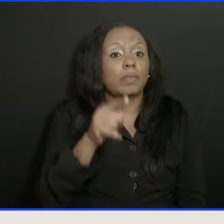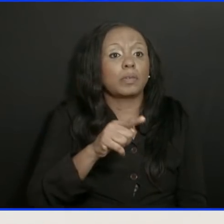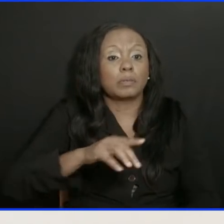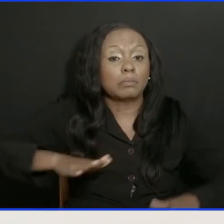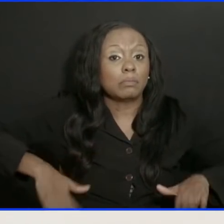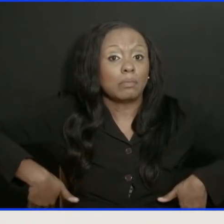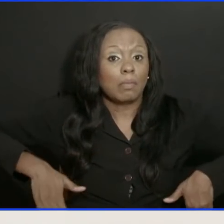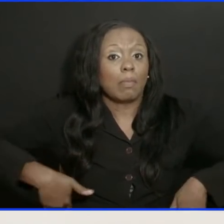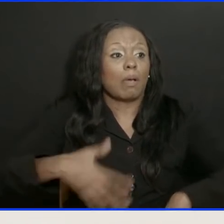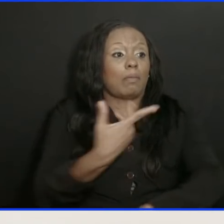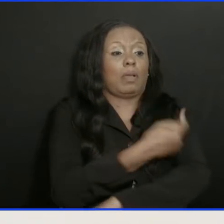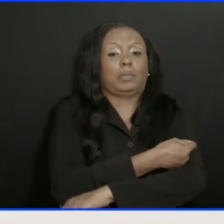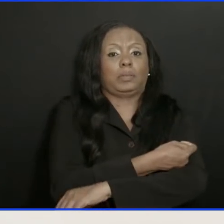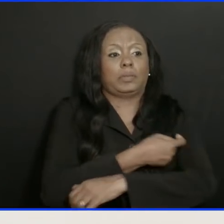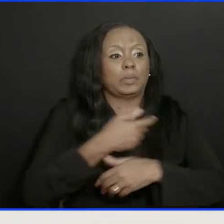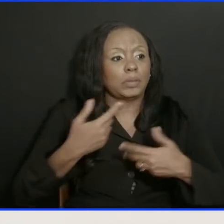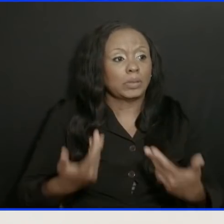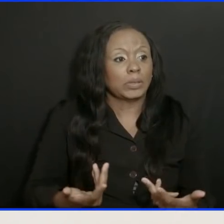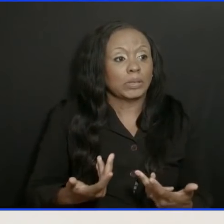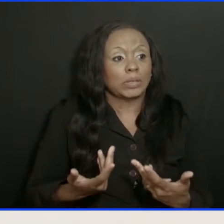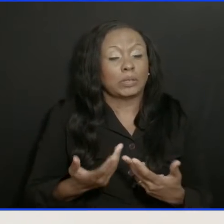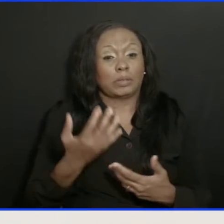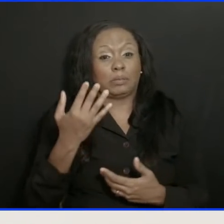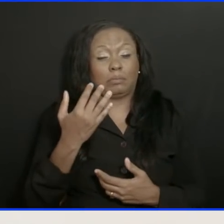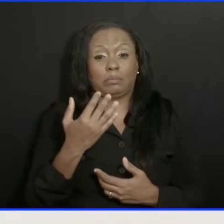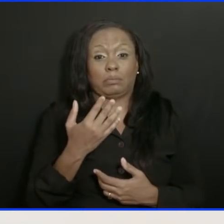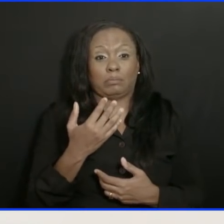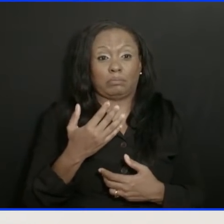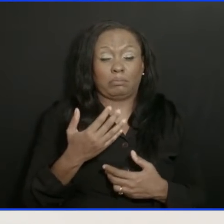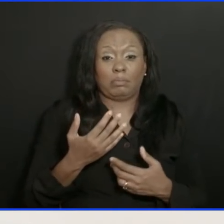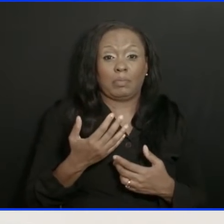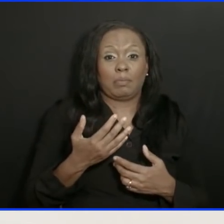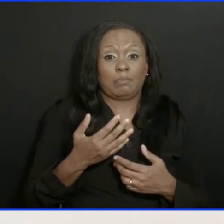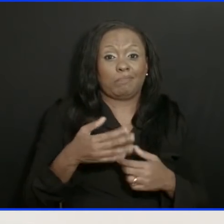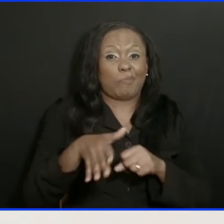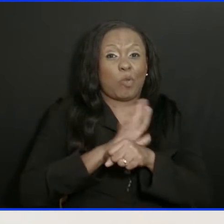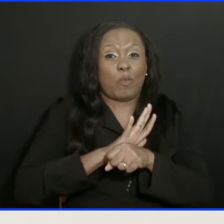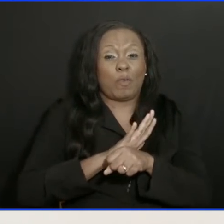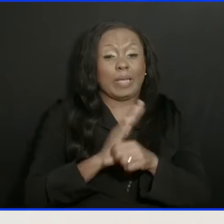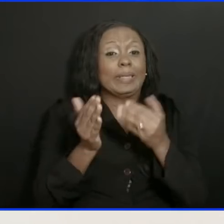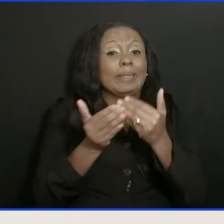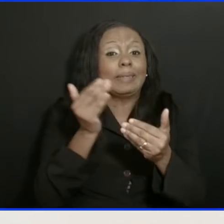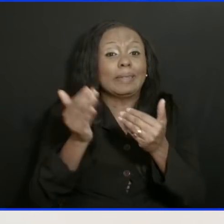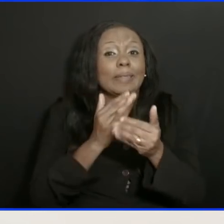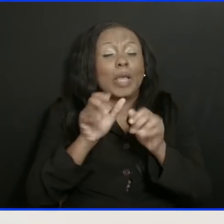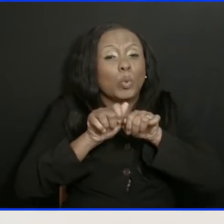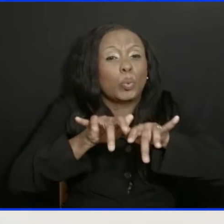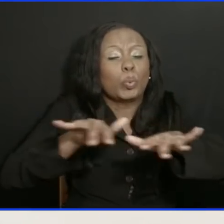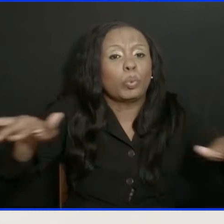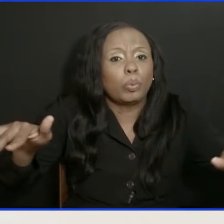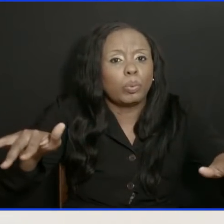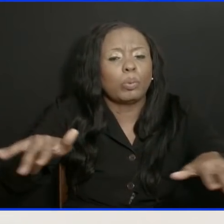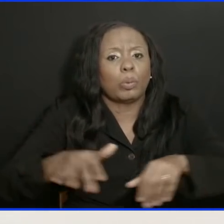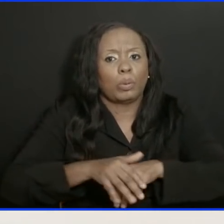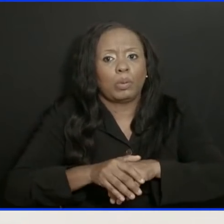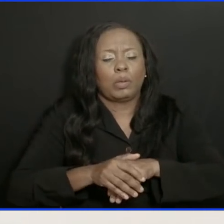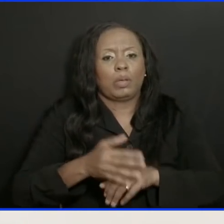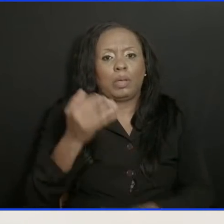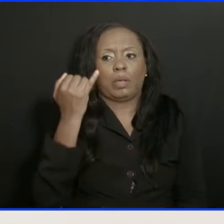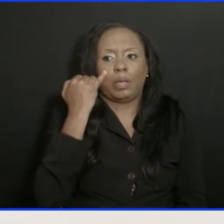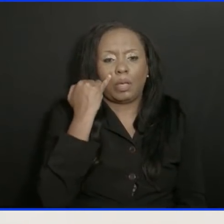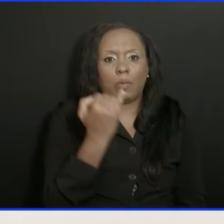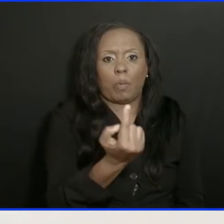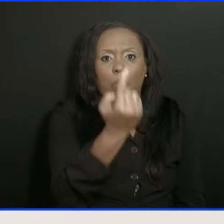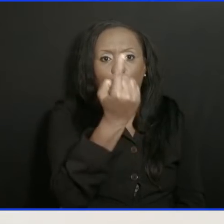vaccinated in a time when a virus spreads extremely quickly. And once one single member of